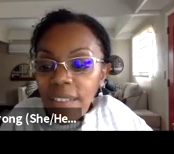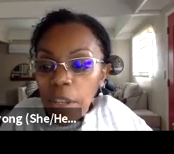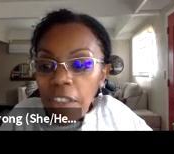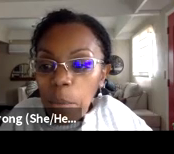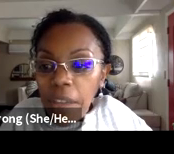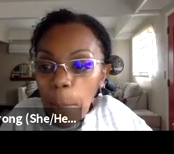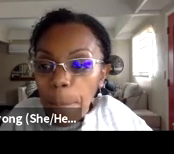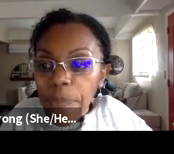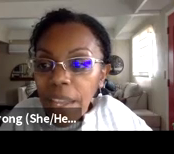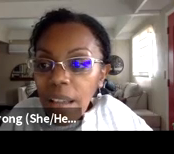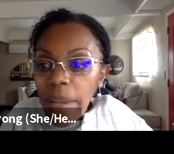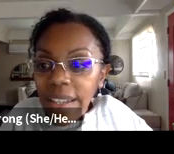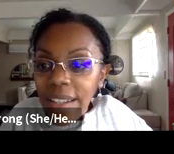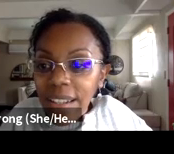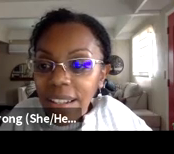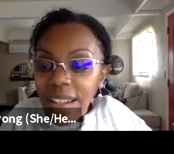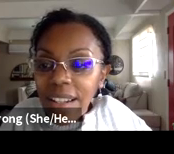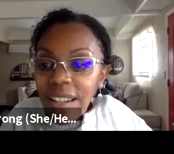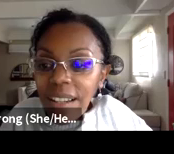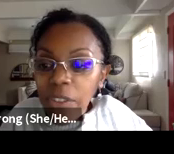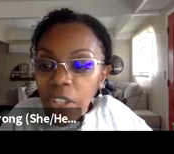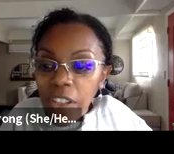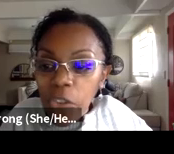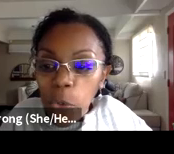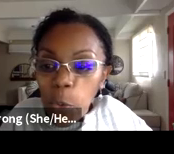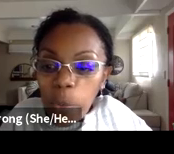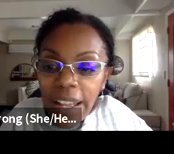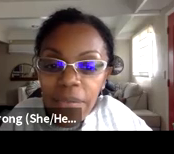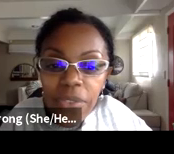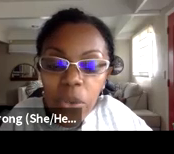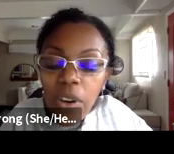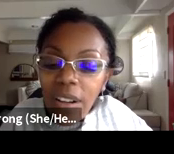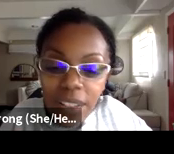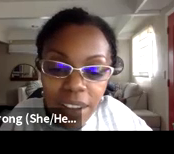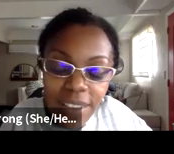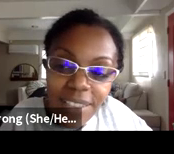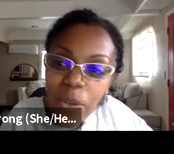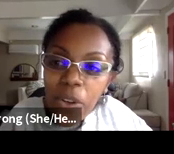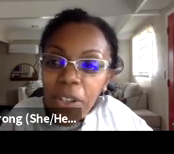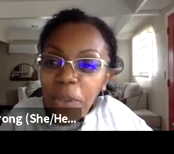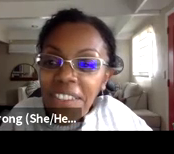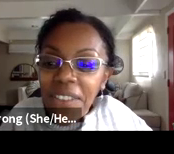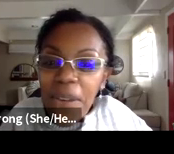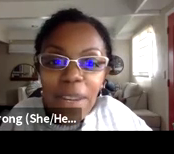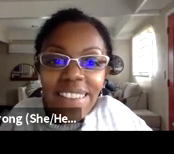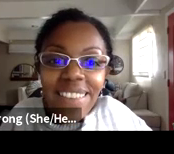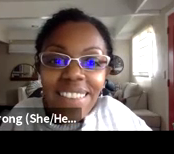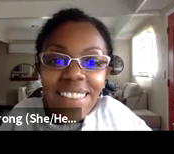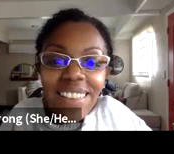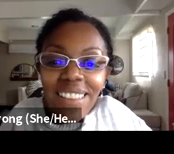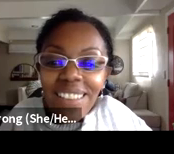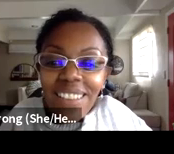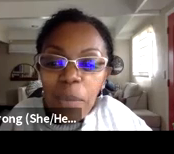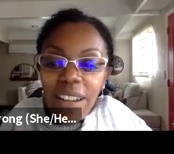Maybe I missed some of the thumbs up, but I'm just going to assume that we're all good. We're all good with these